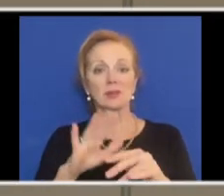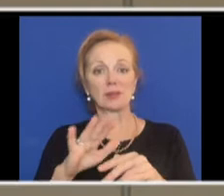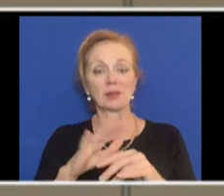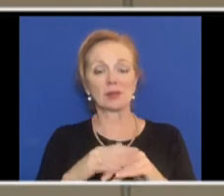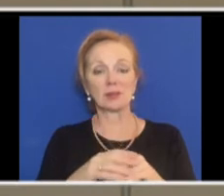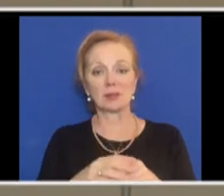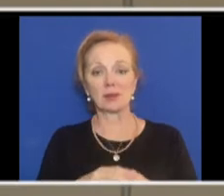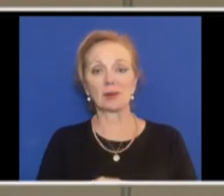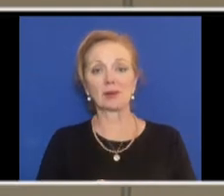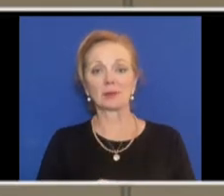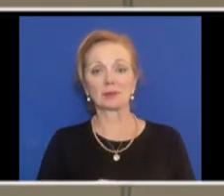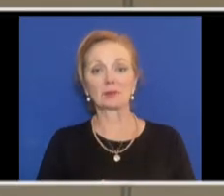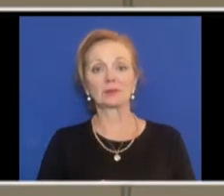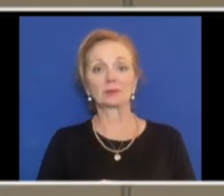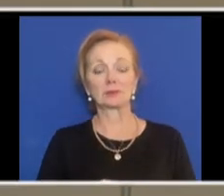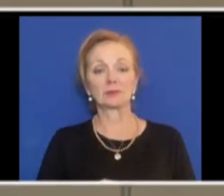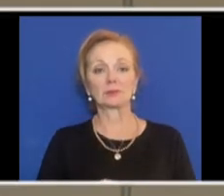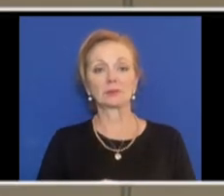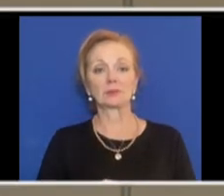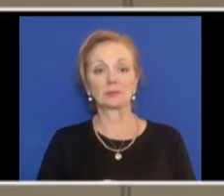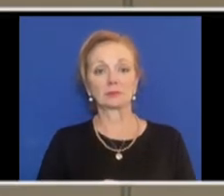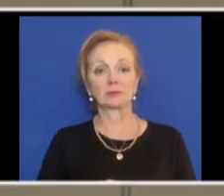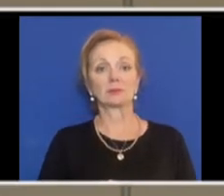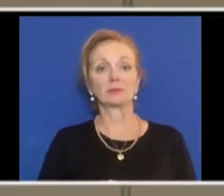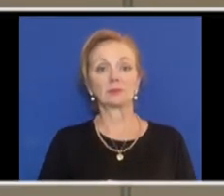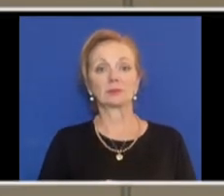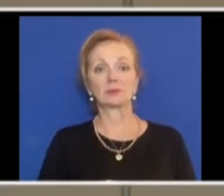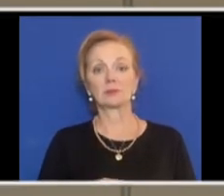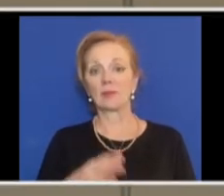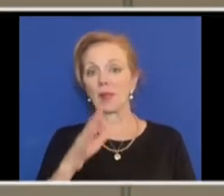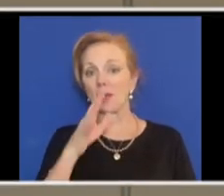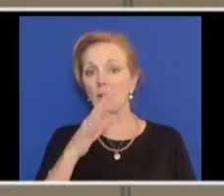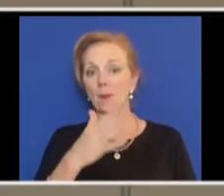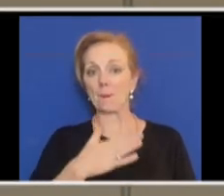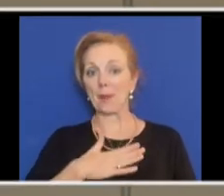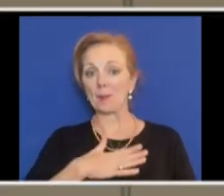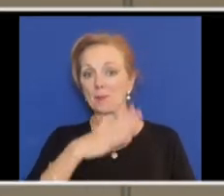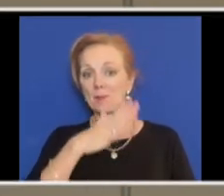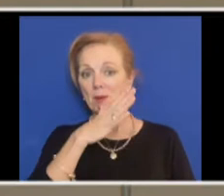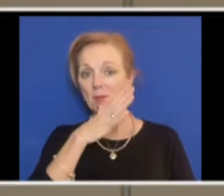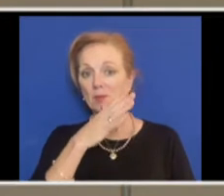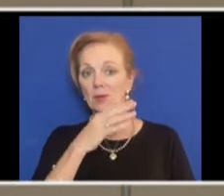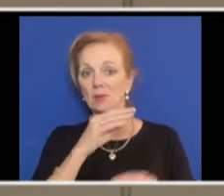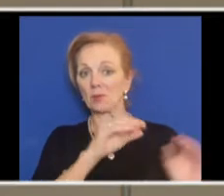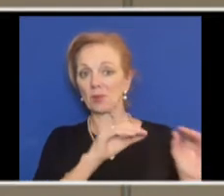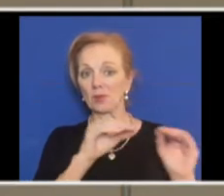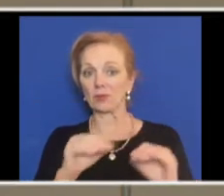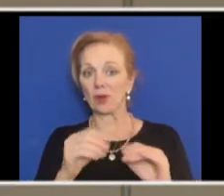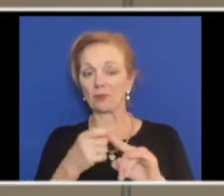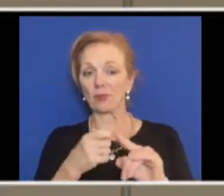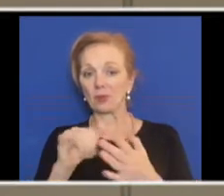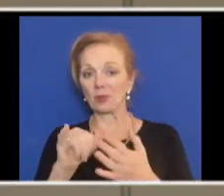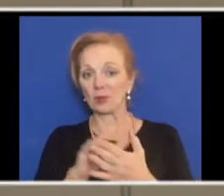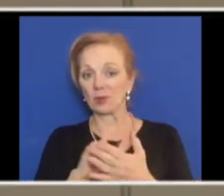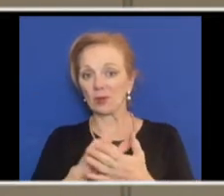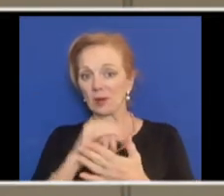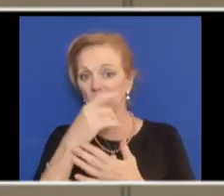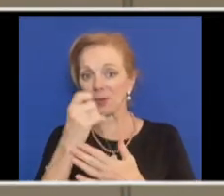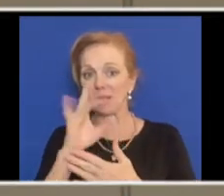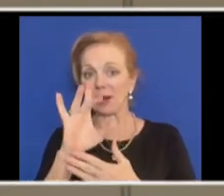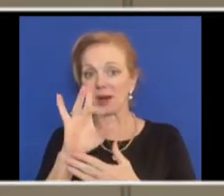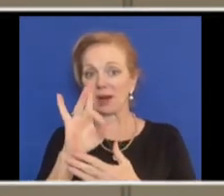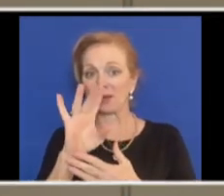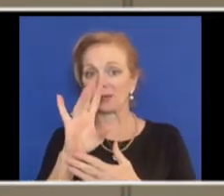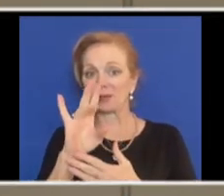you know um I my mother just moved down here New York uh because my 87